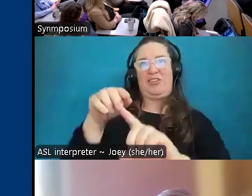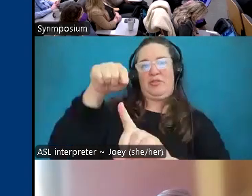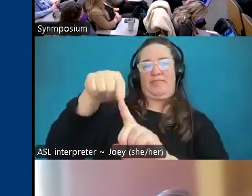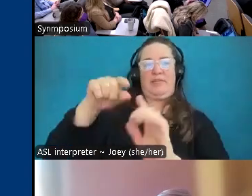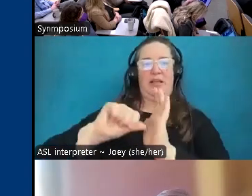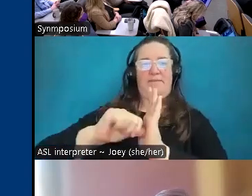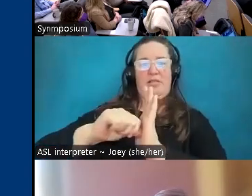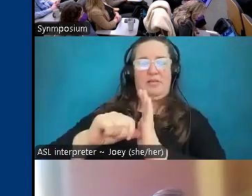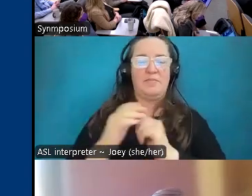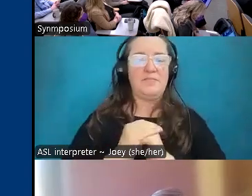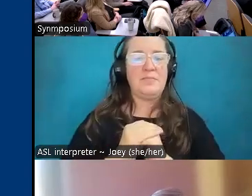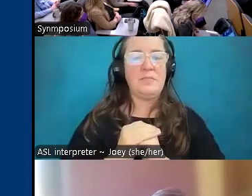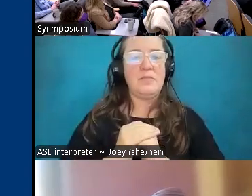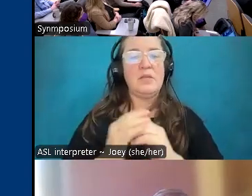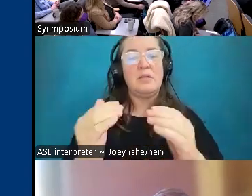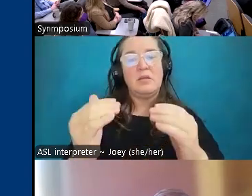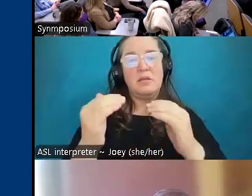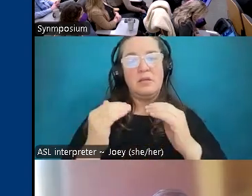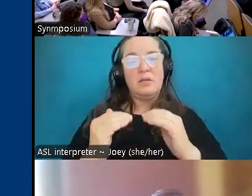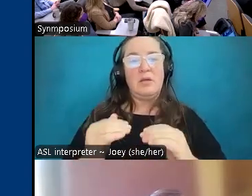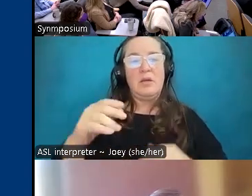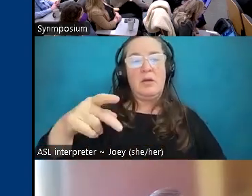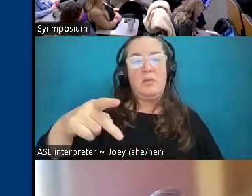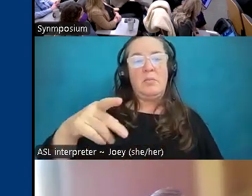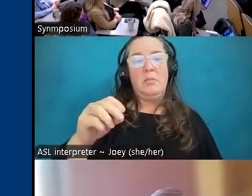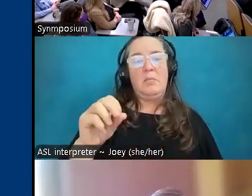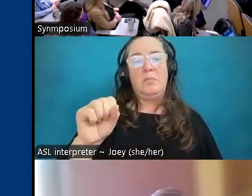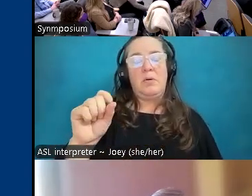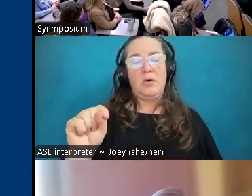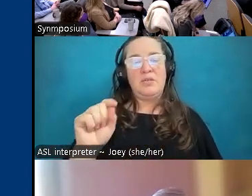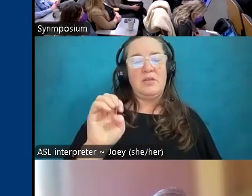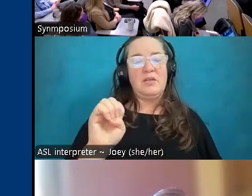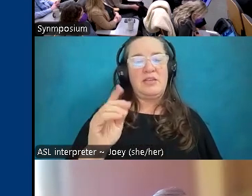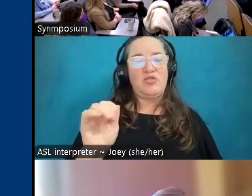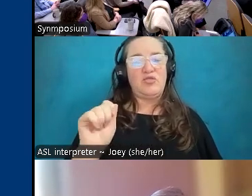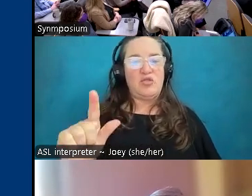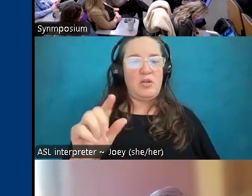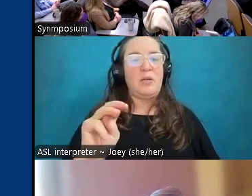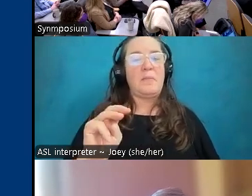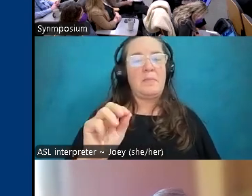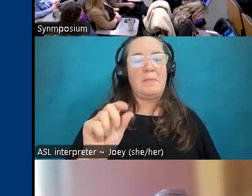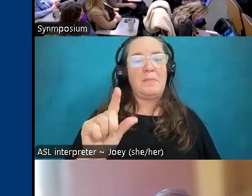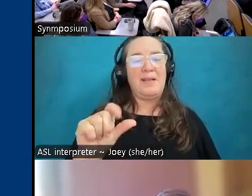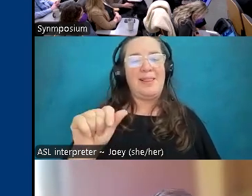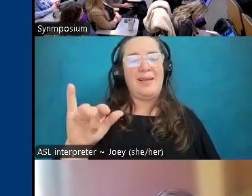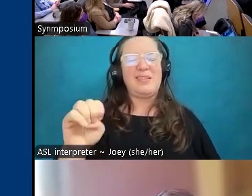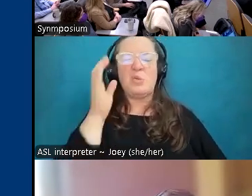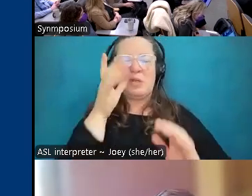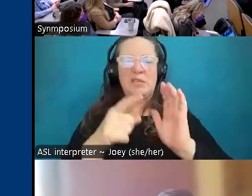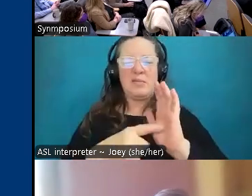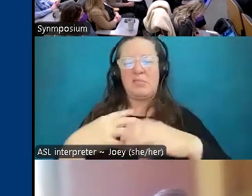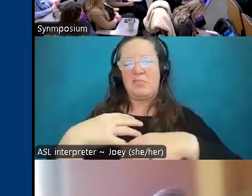Second is post-exertional malaise, and I will occasionally use the abbreviation PEM. Third